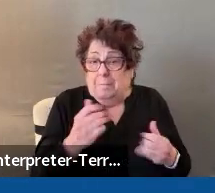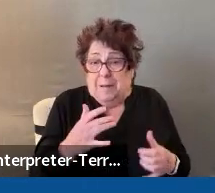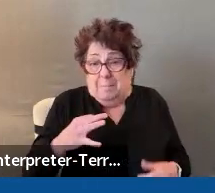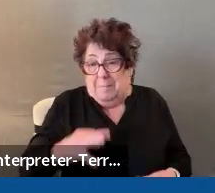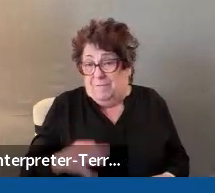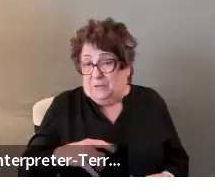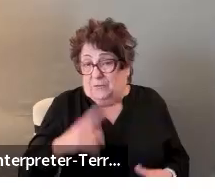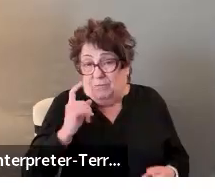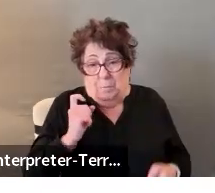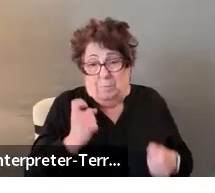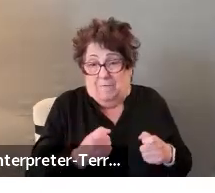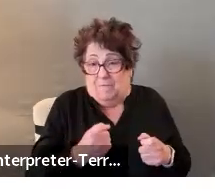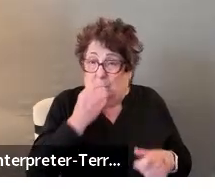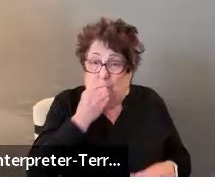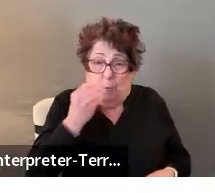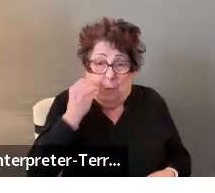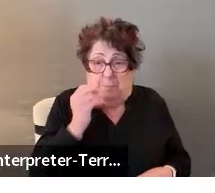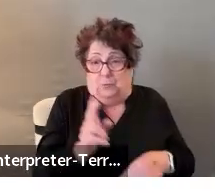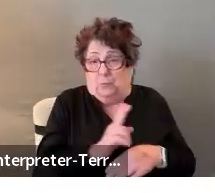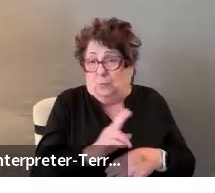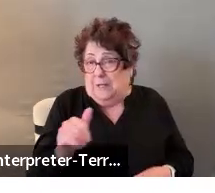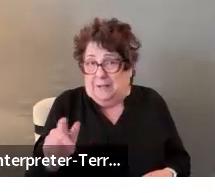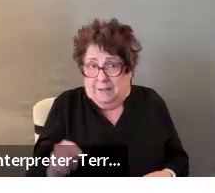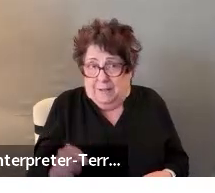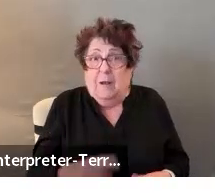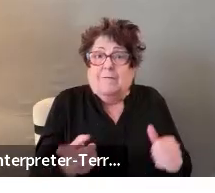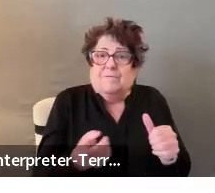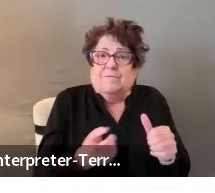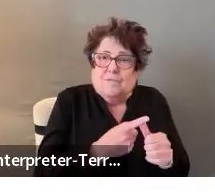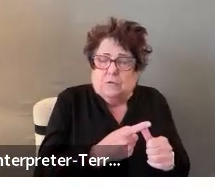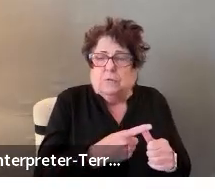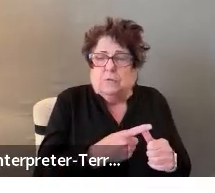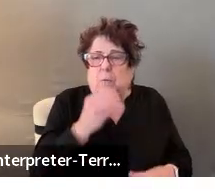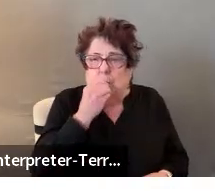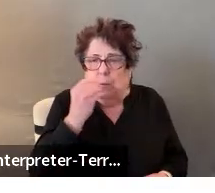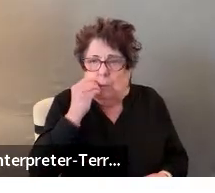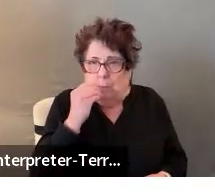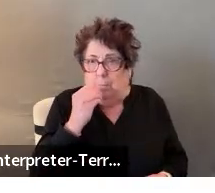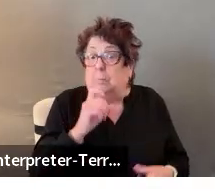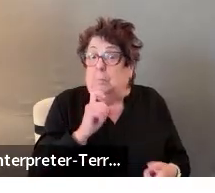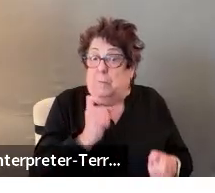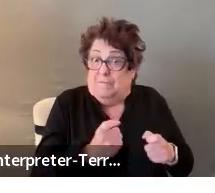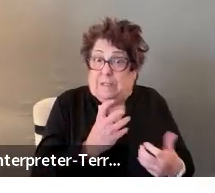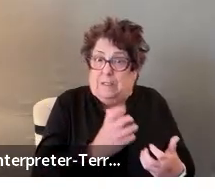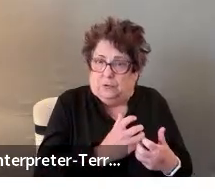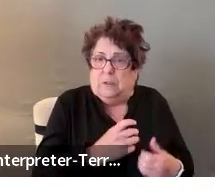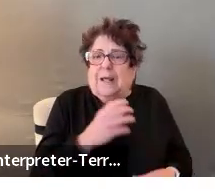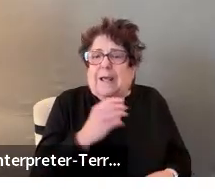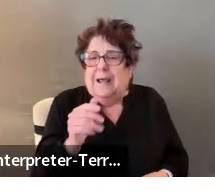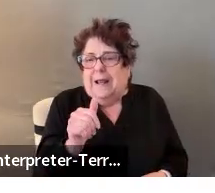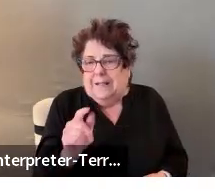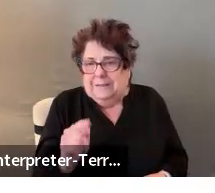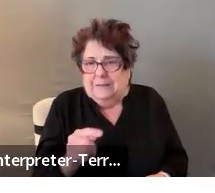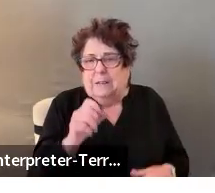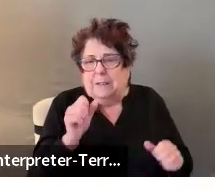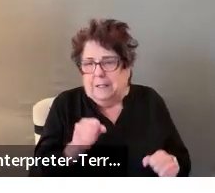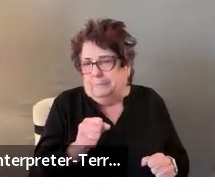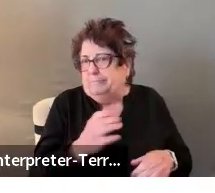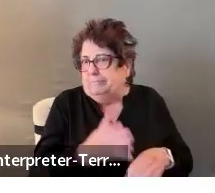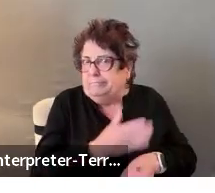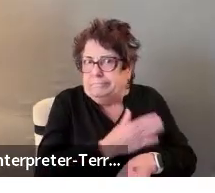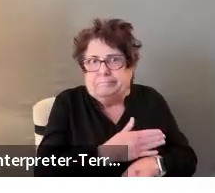First, home modification and AT can enhance independence. By modifying homes and using AT to help